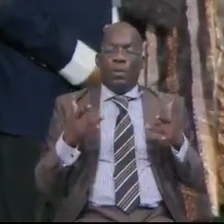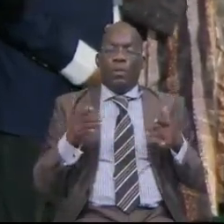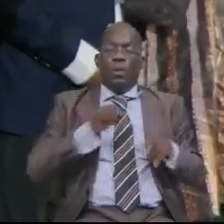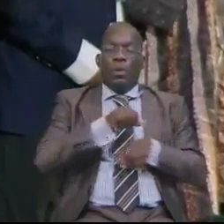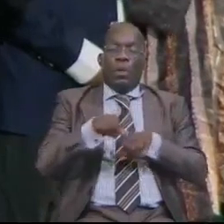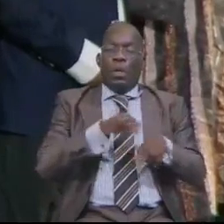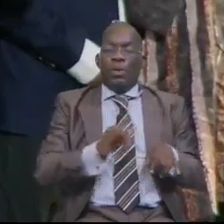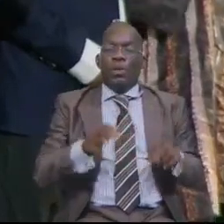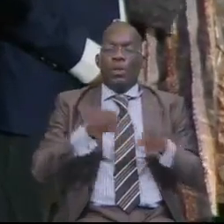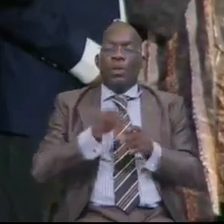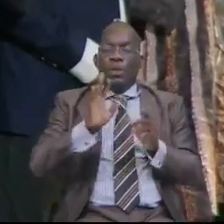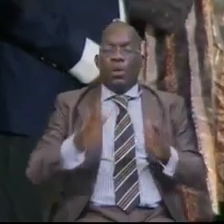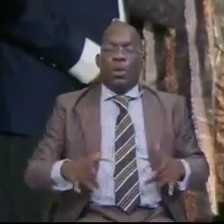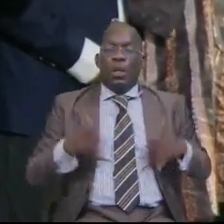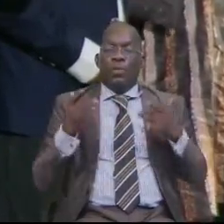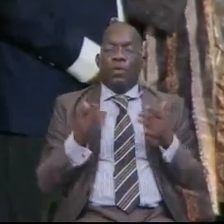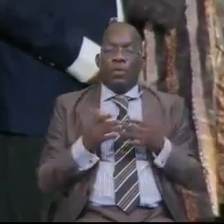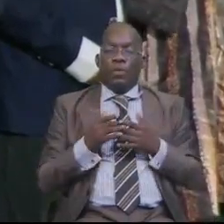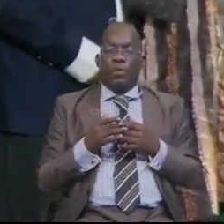in your life.